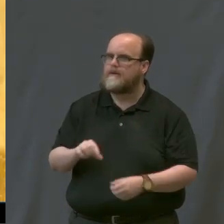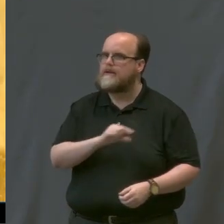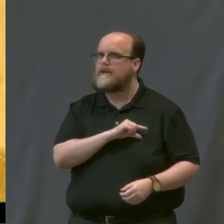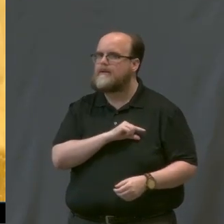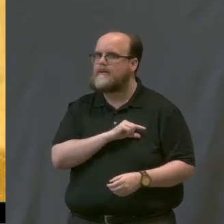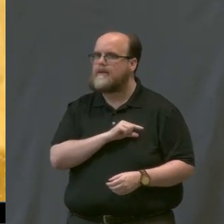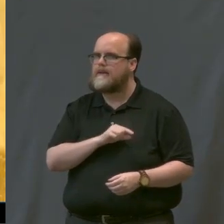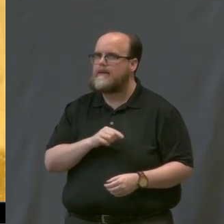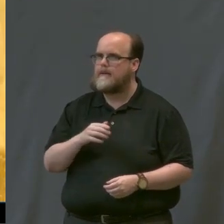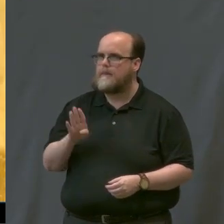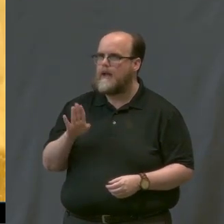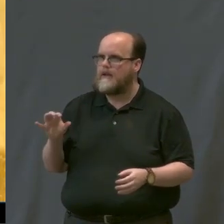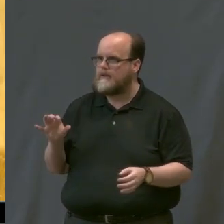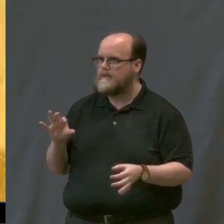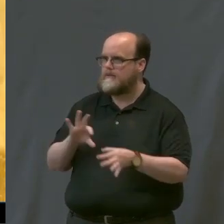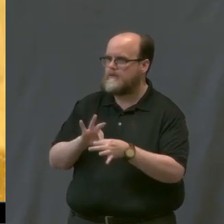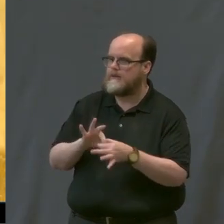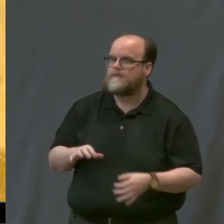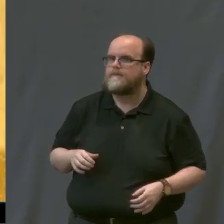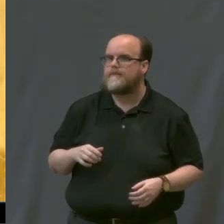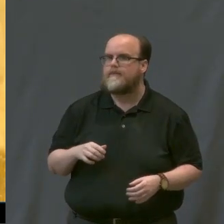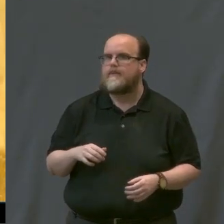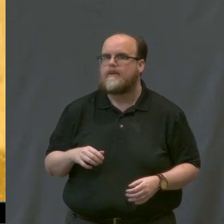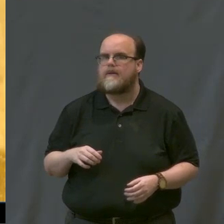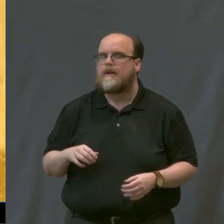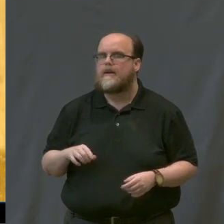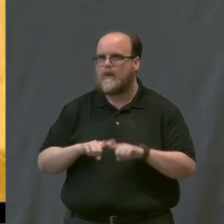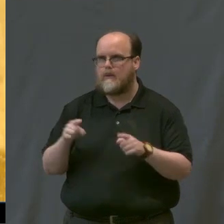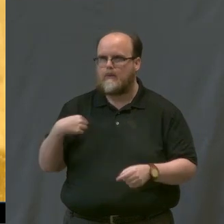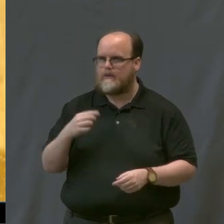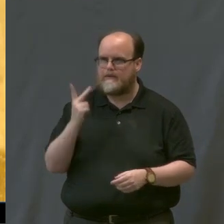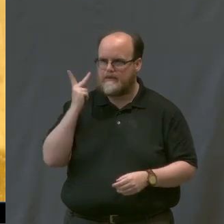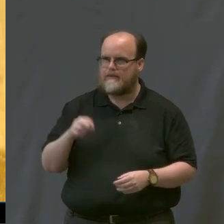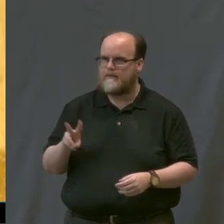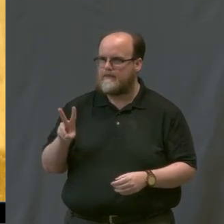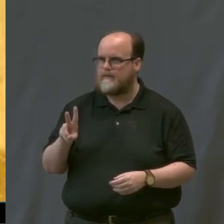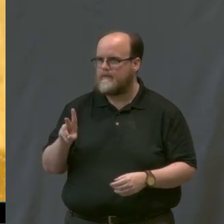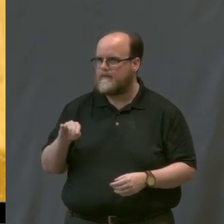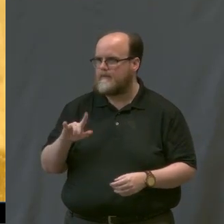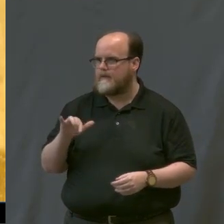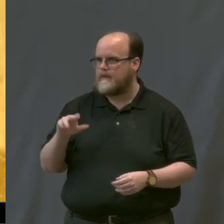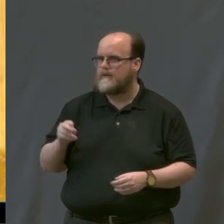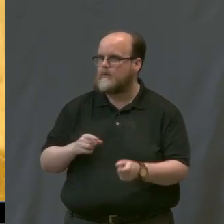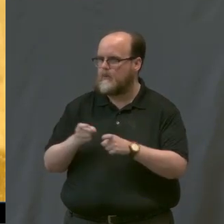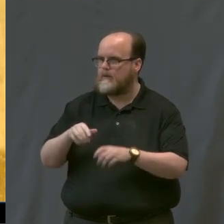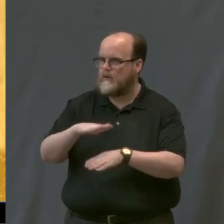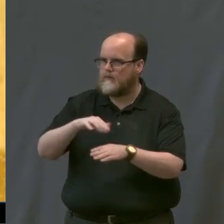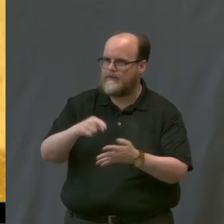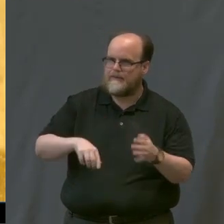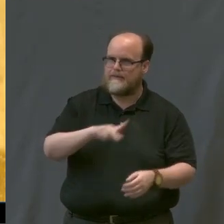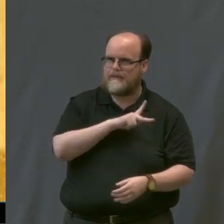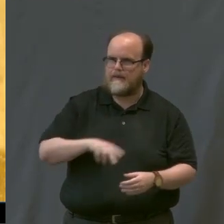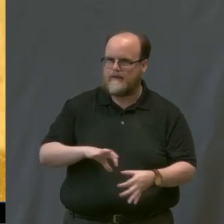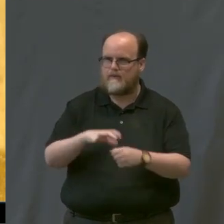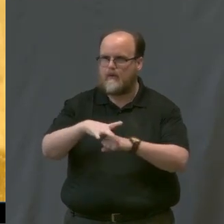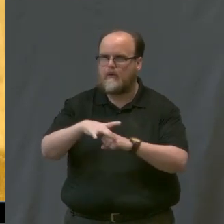association. We're also going to find, however, the villain reigns over these kings of the earth. The question